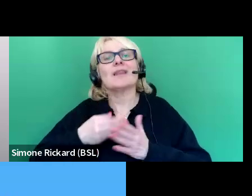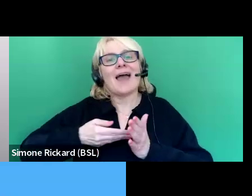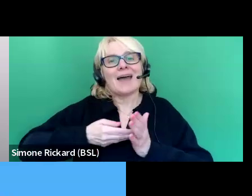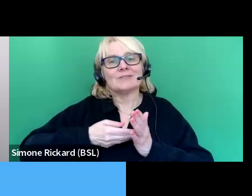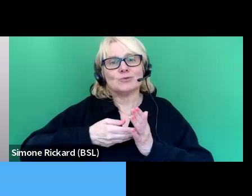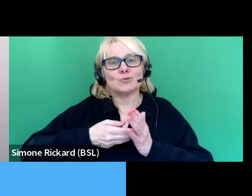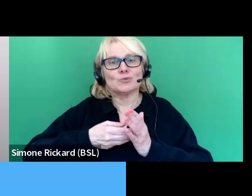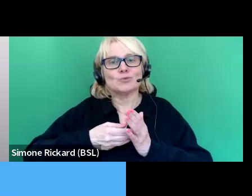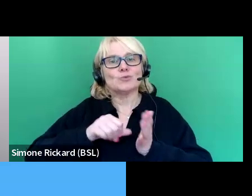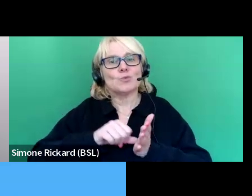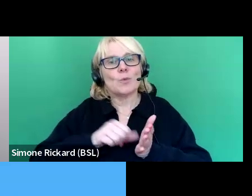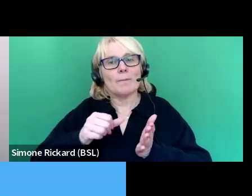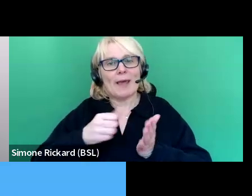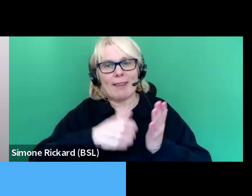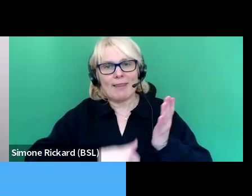mailing list.